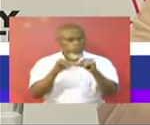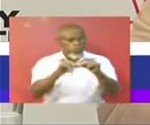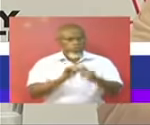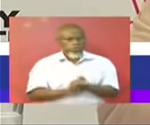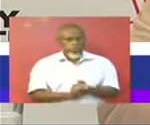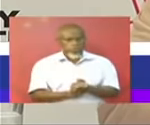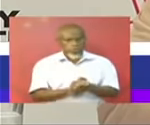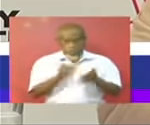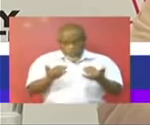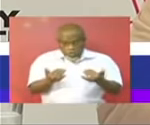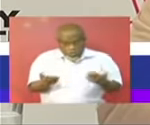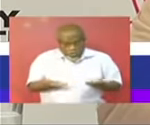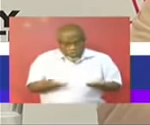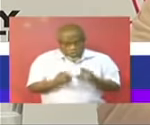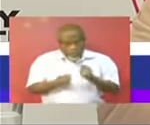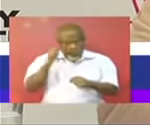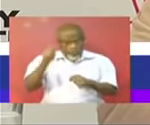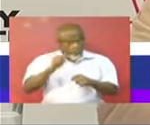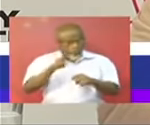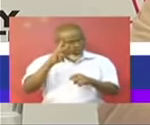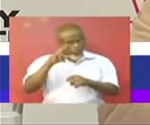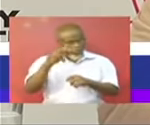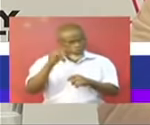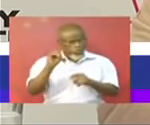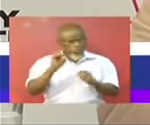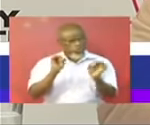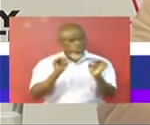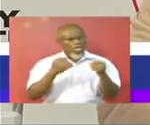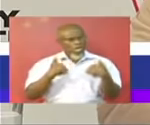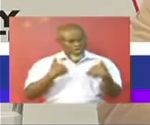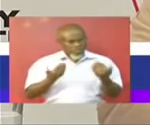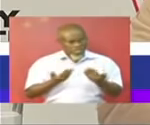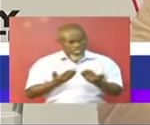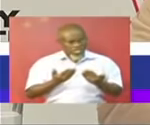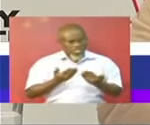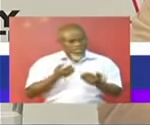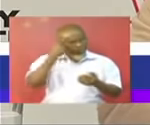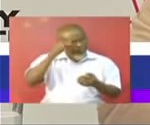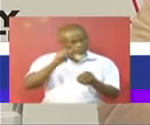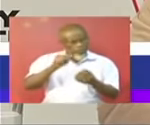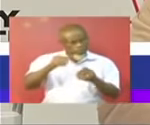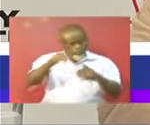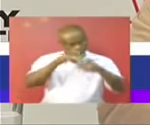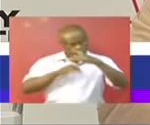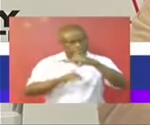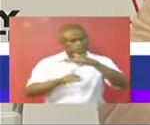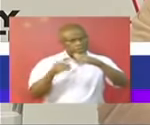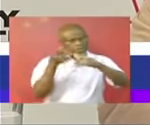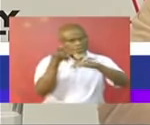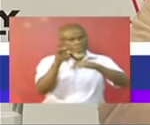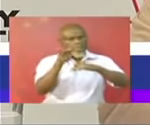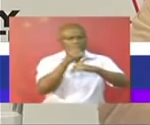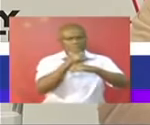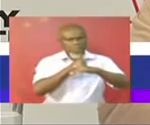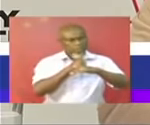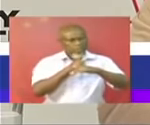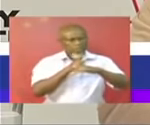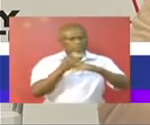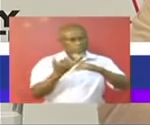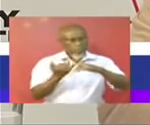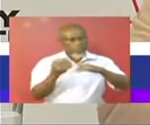of the vaccinations that are WHO approved for the age groups below 18. And we as